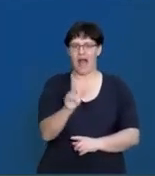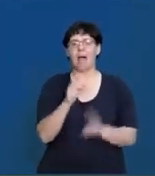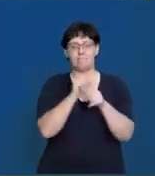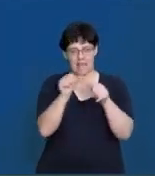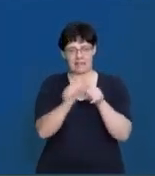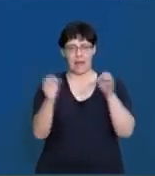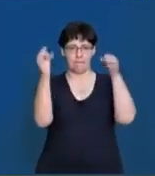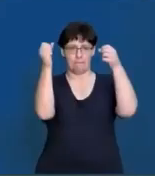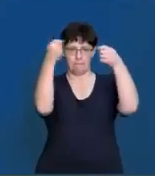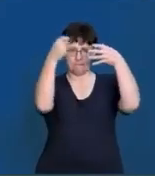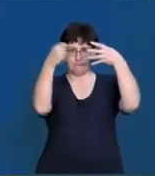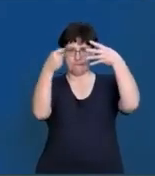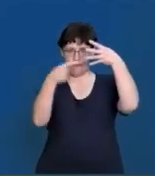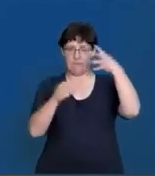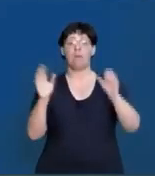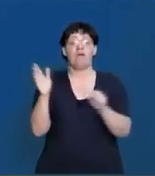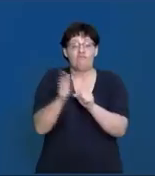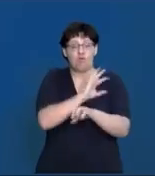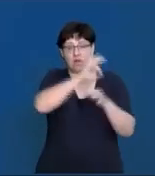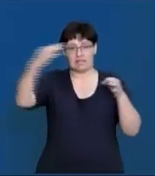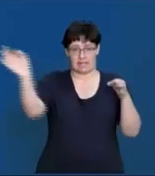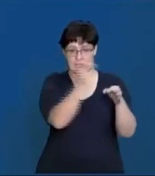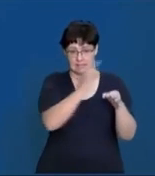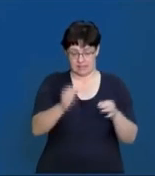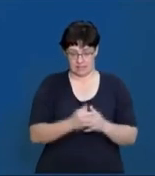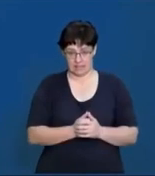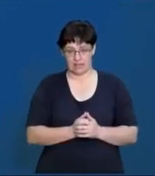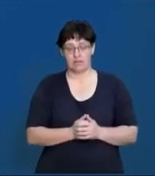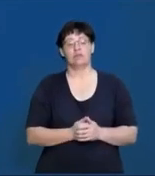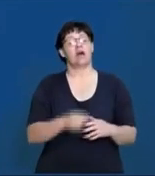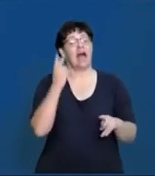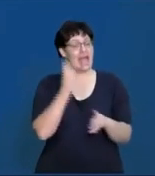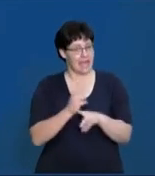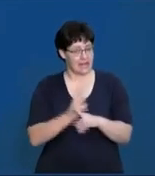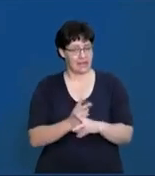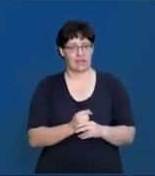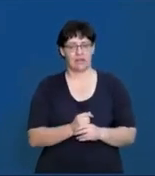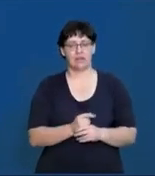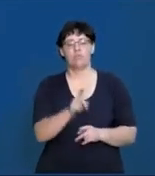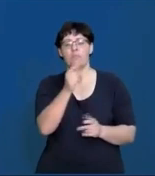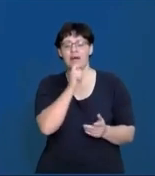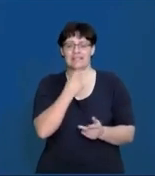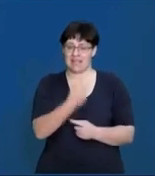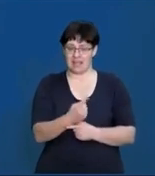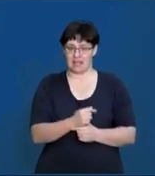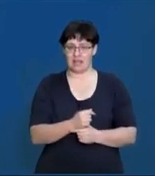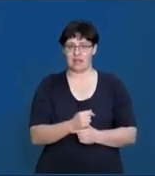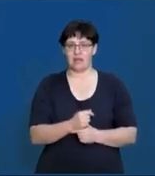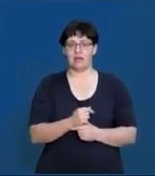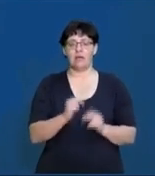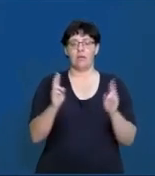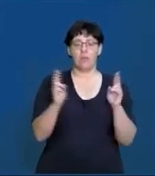So remember, always, always, always write in point form. Again, I need to also emphasize the point